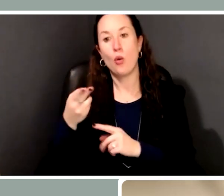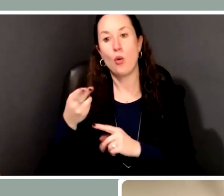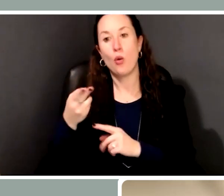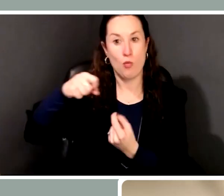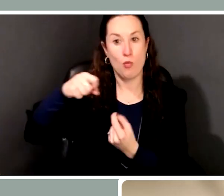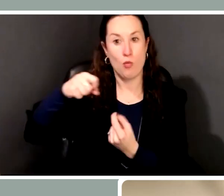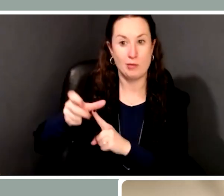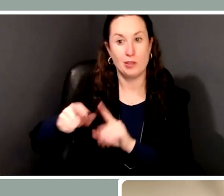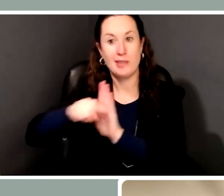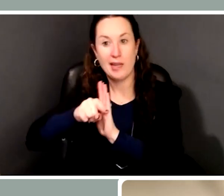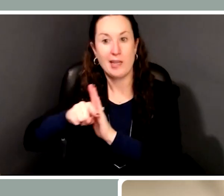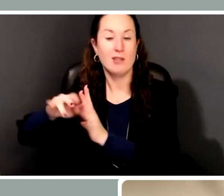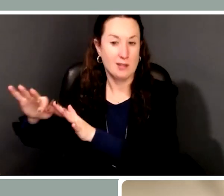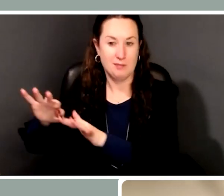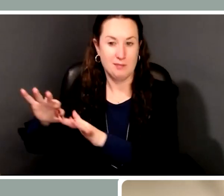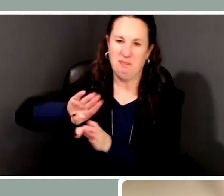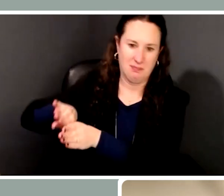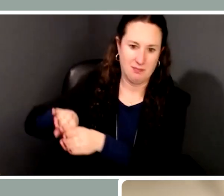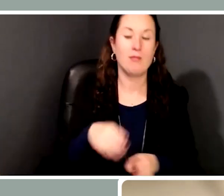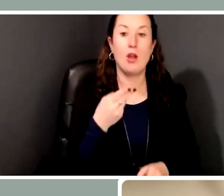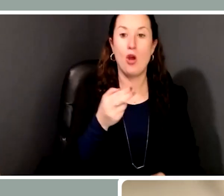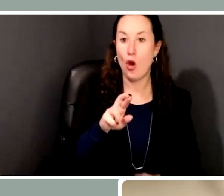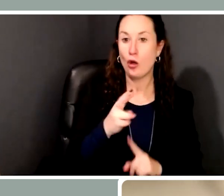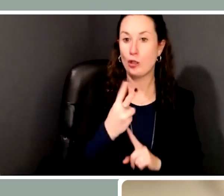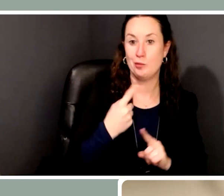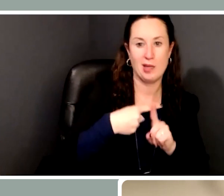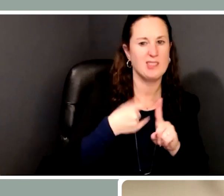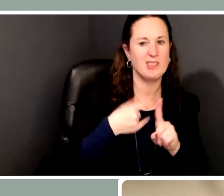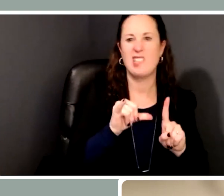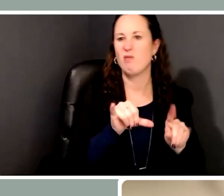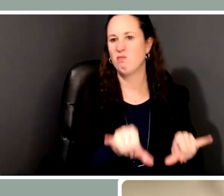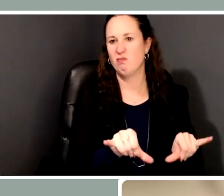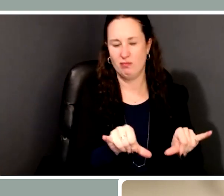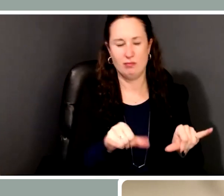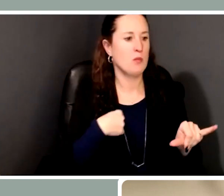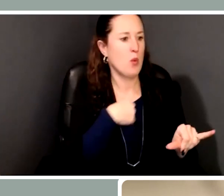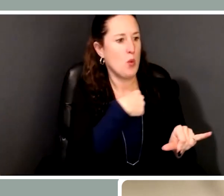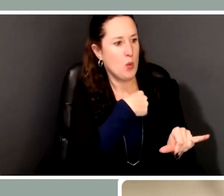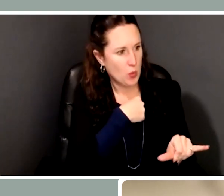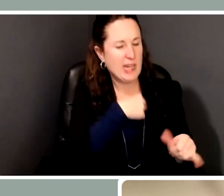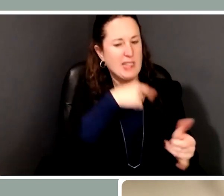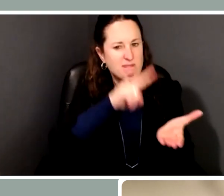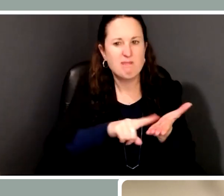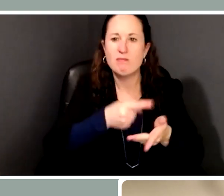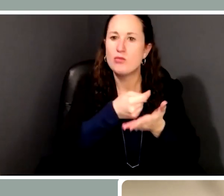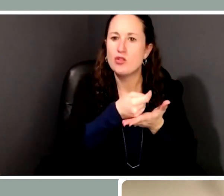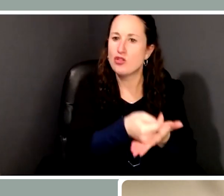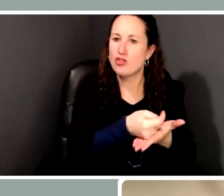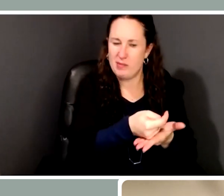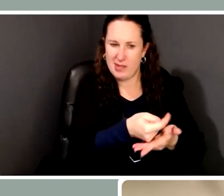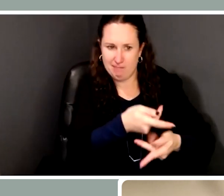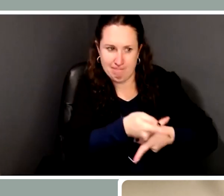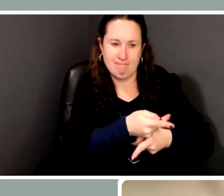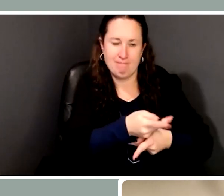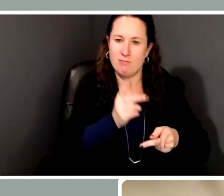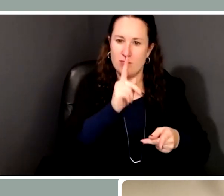exist. So the HER2 positives are still HER2 positive, and we really look at treatment there that is geared